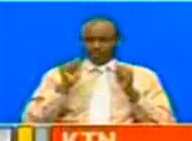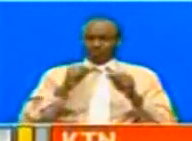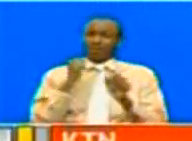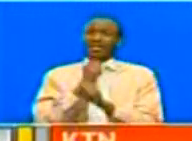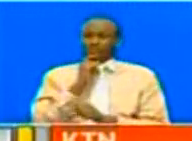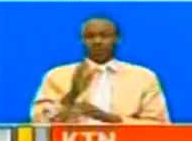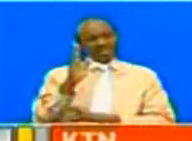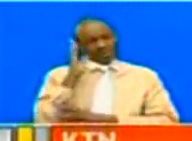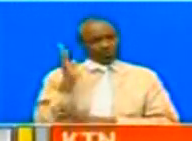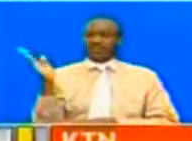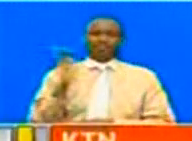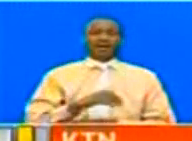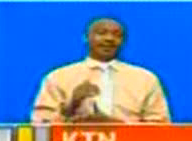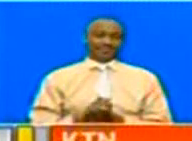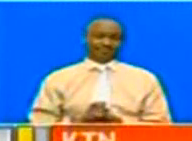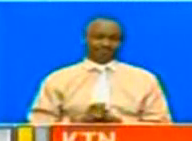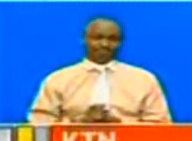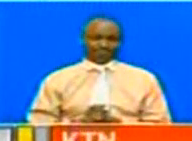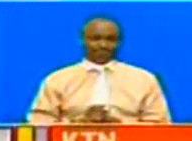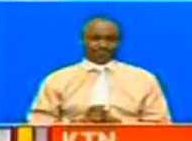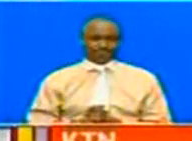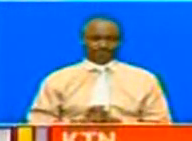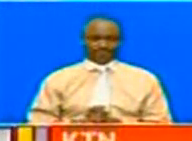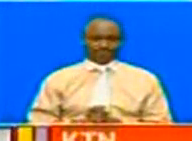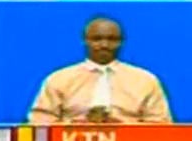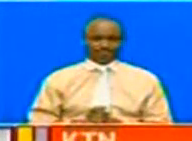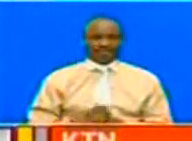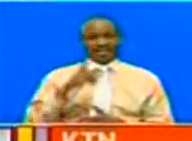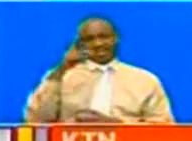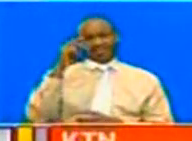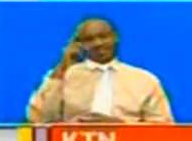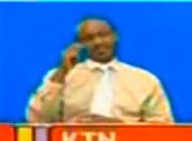kuhakikisha usalama wa Kenya. Mary Kilobi, KTN Leo.